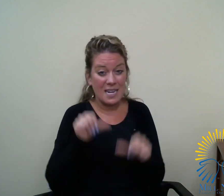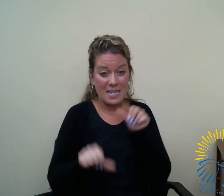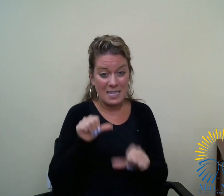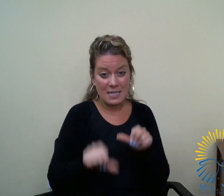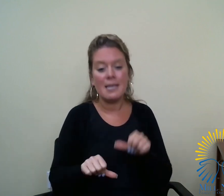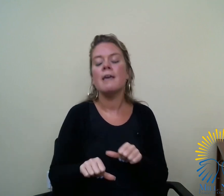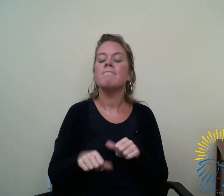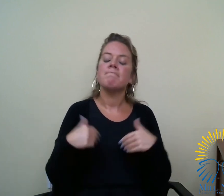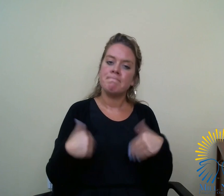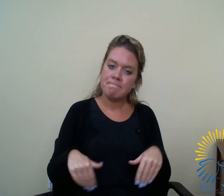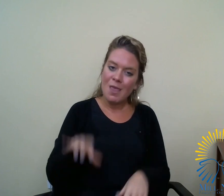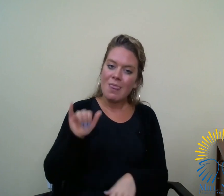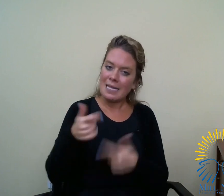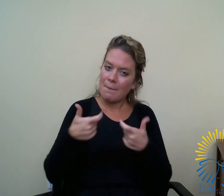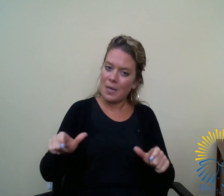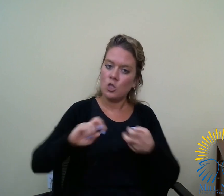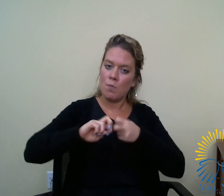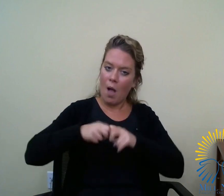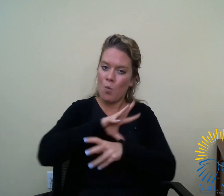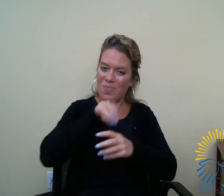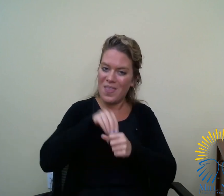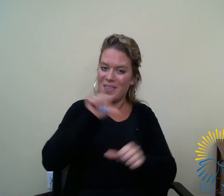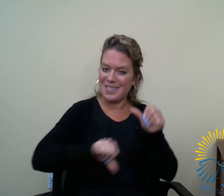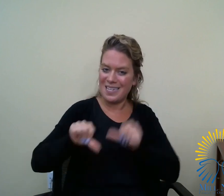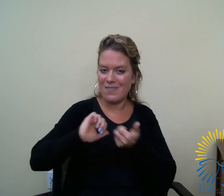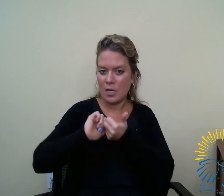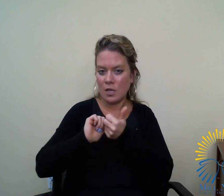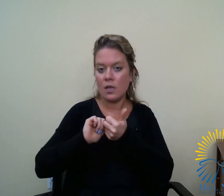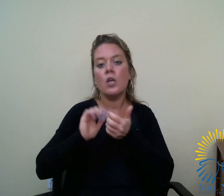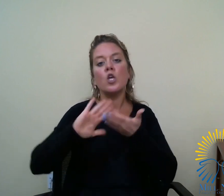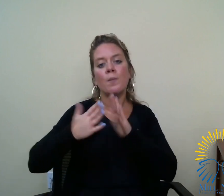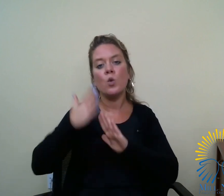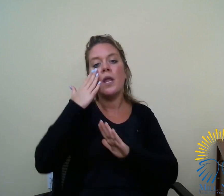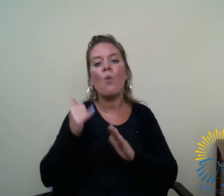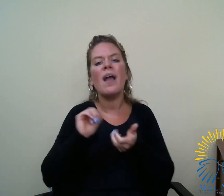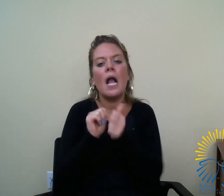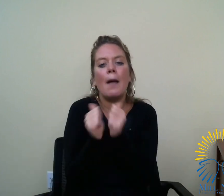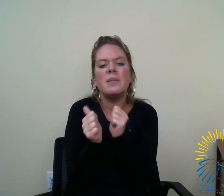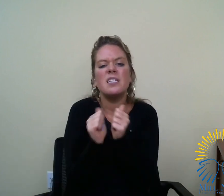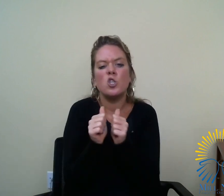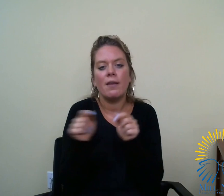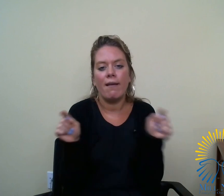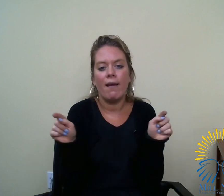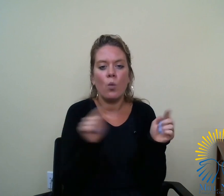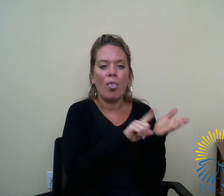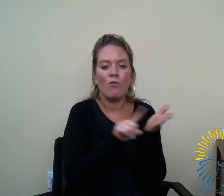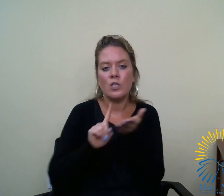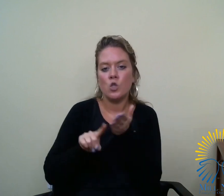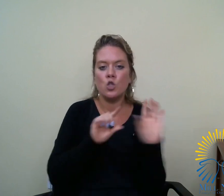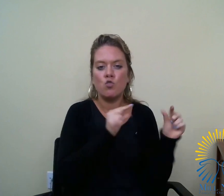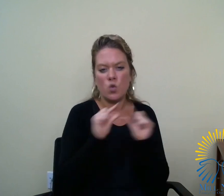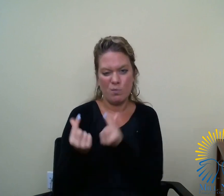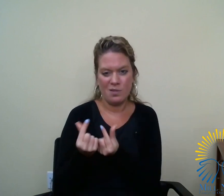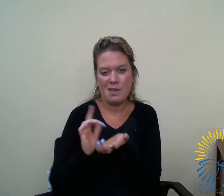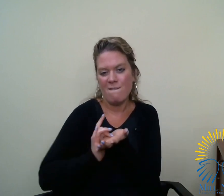is a major problem in the scientific community because there's competition amongst research groups and pharmaceutical